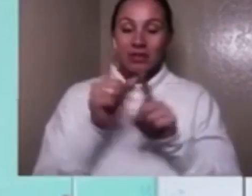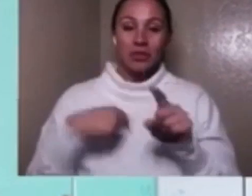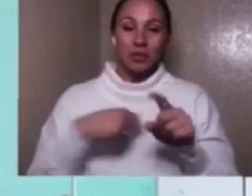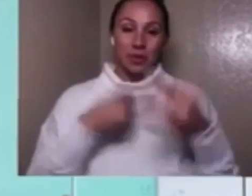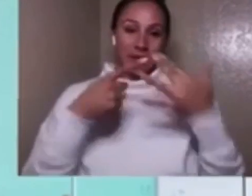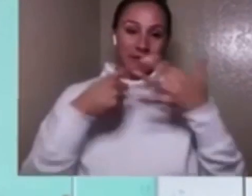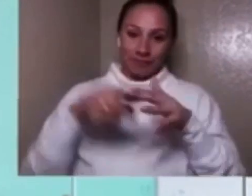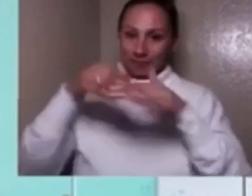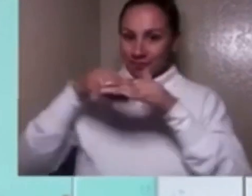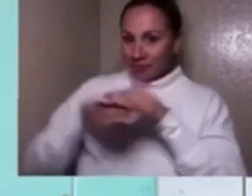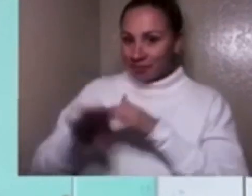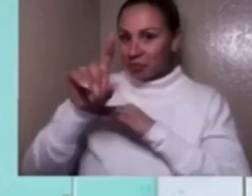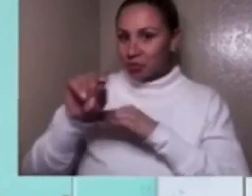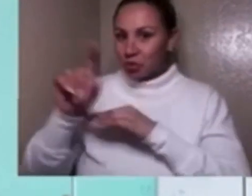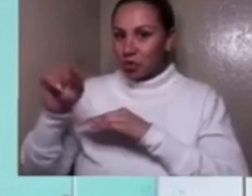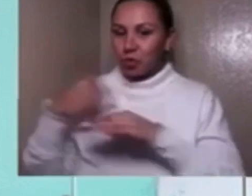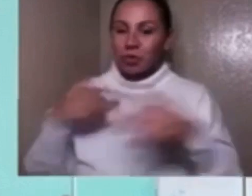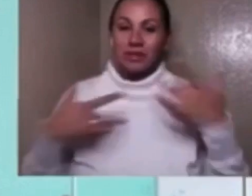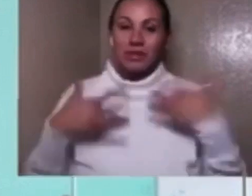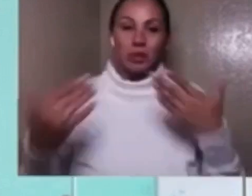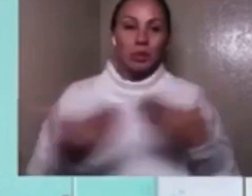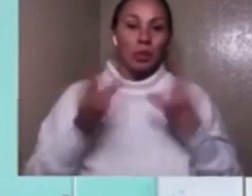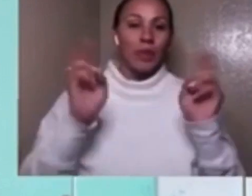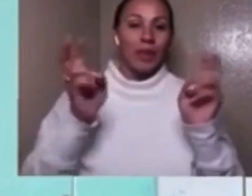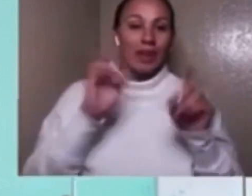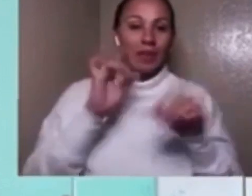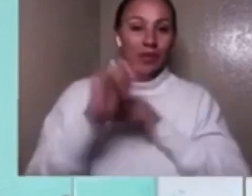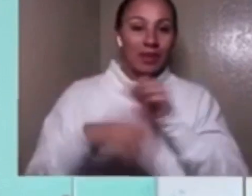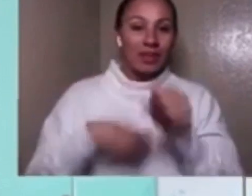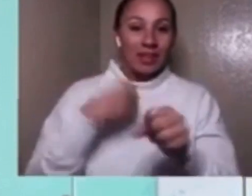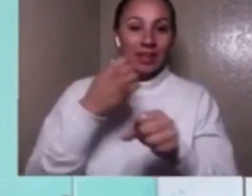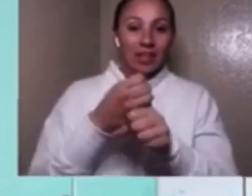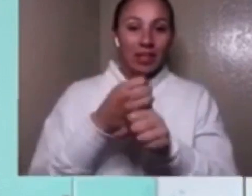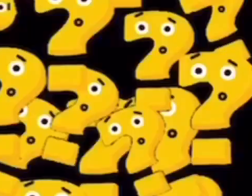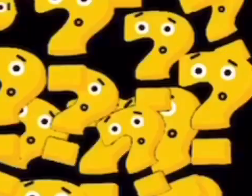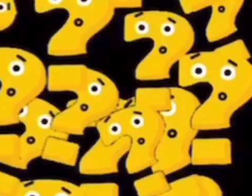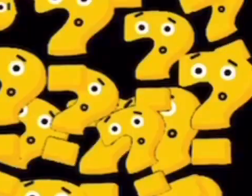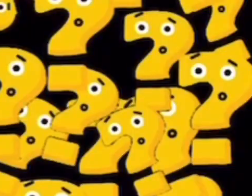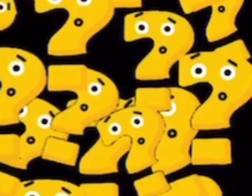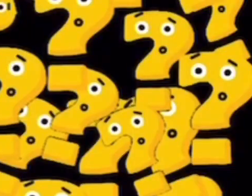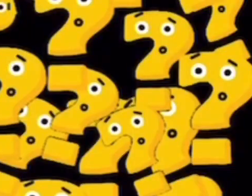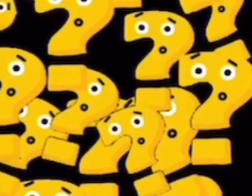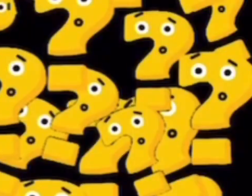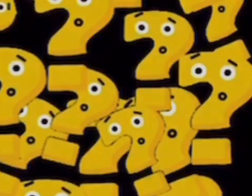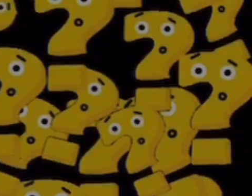Now, as we head into 2020, we're really excited about our new theme for the year, which is reach.